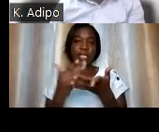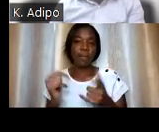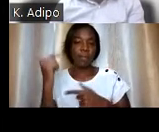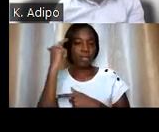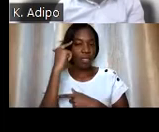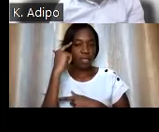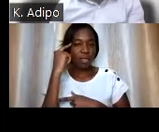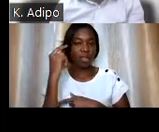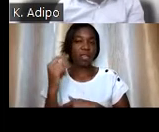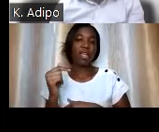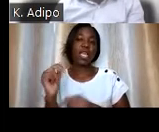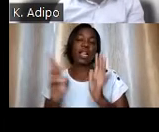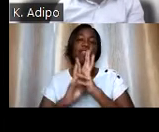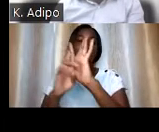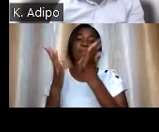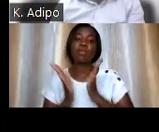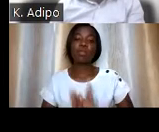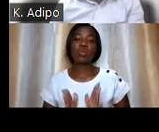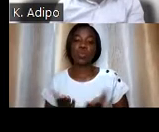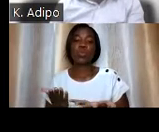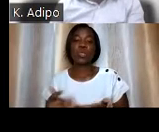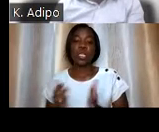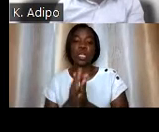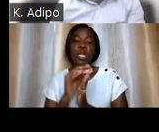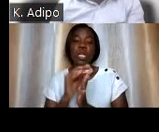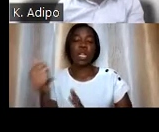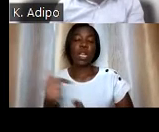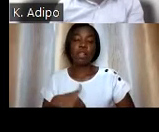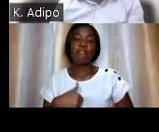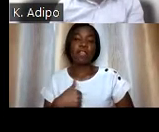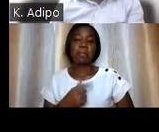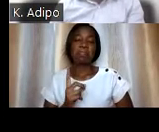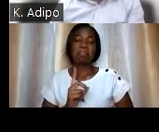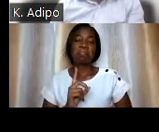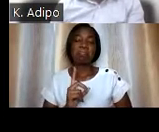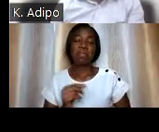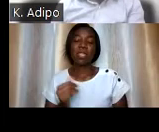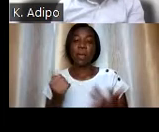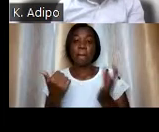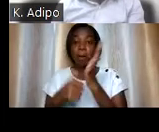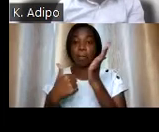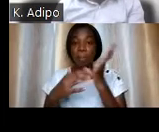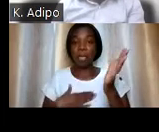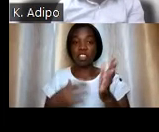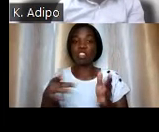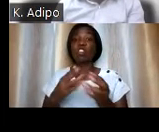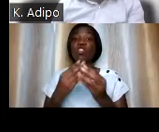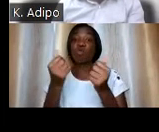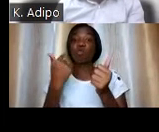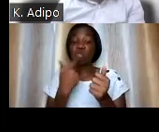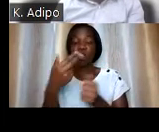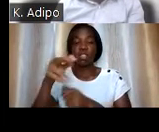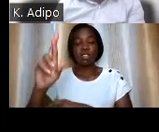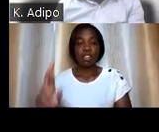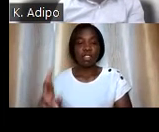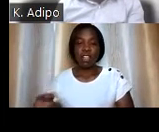by them. Yet others feel, my problem can only be solved by HR. So HR is